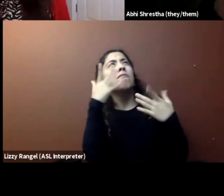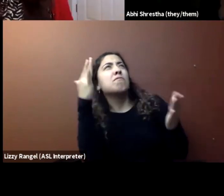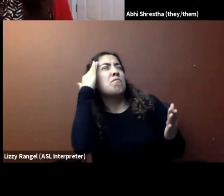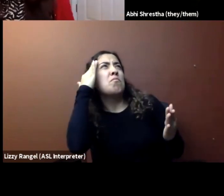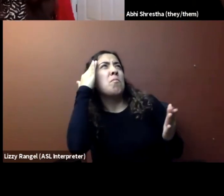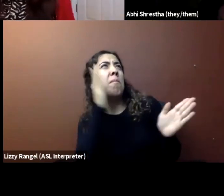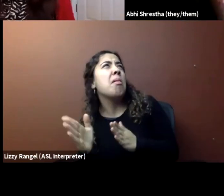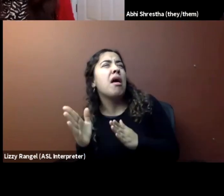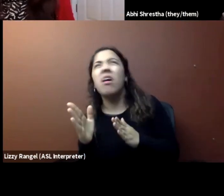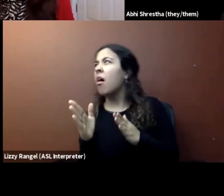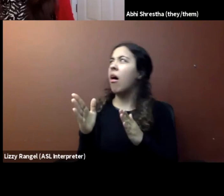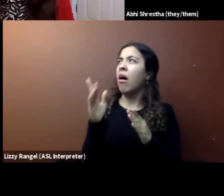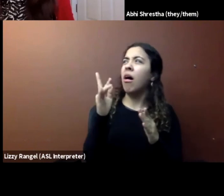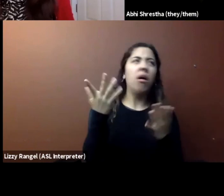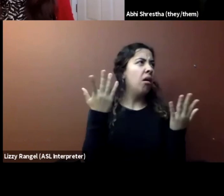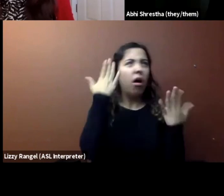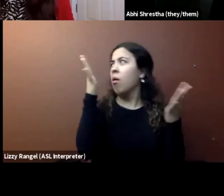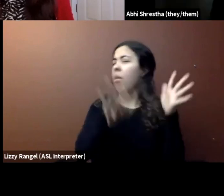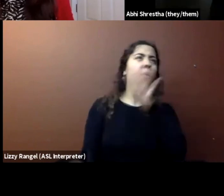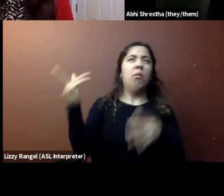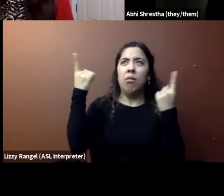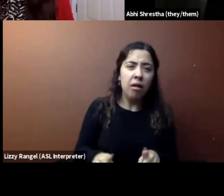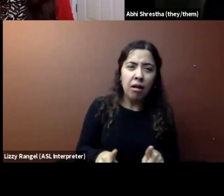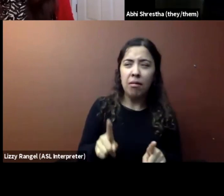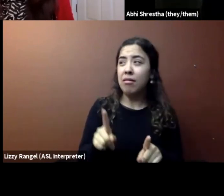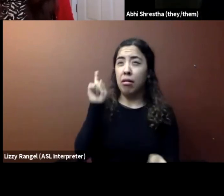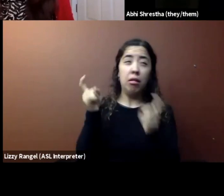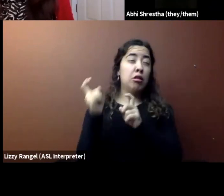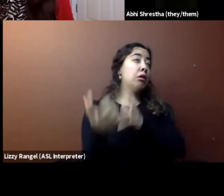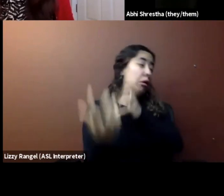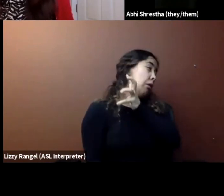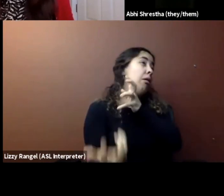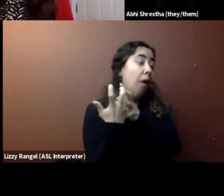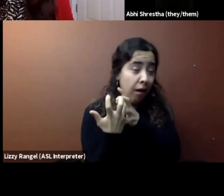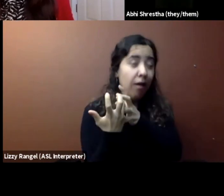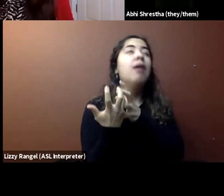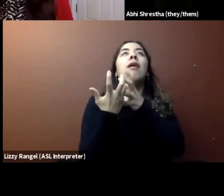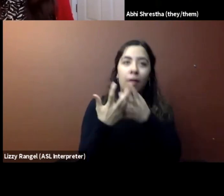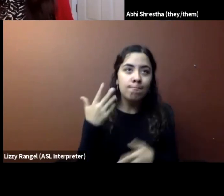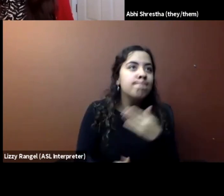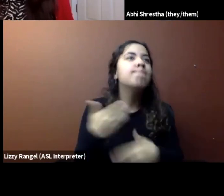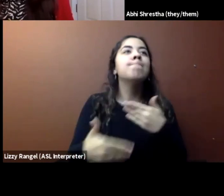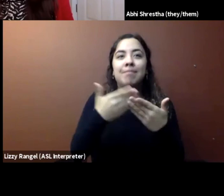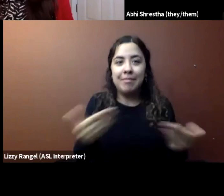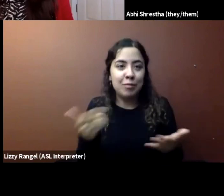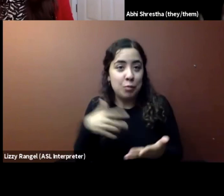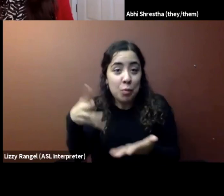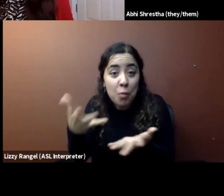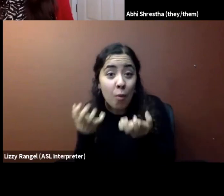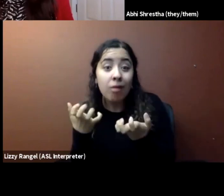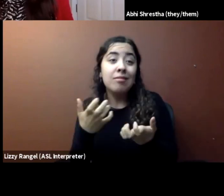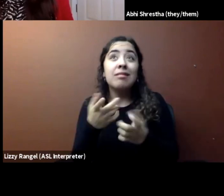it continues to shift and change, and we continue to learn and adapt as we learn the things that we want and the things that, you know, we think